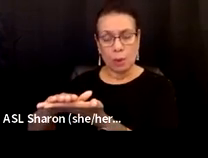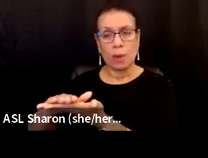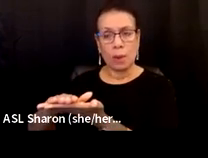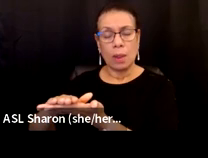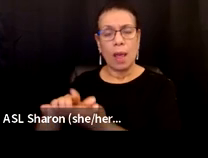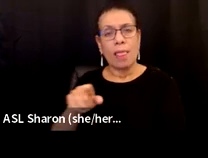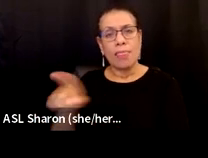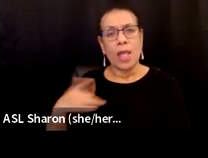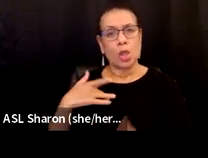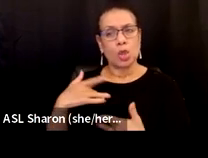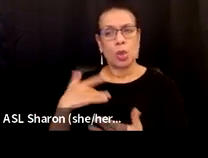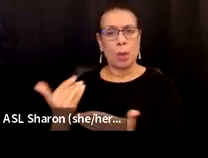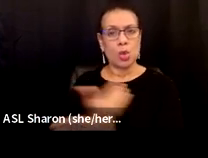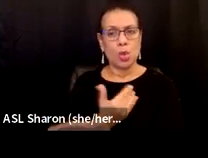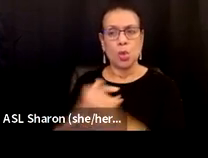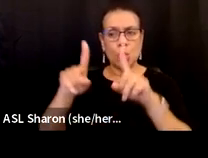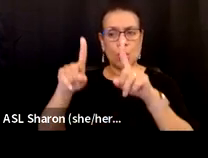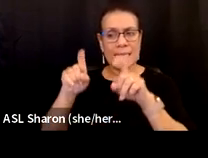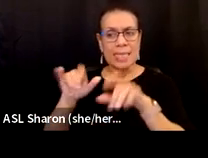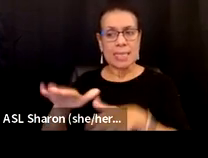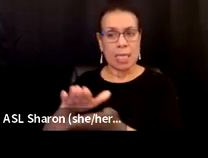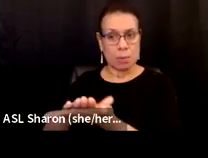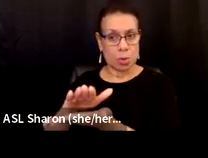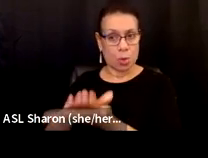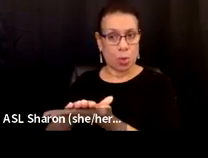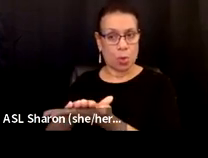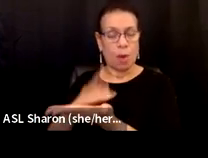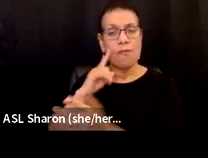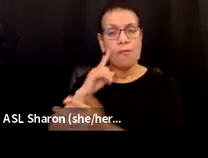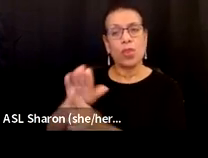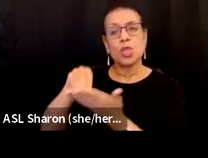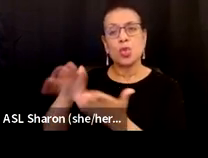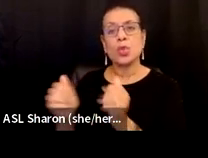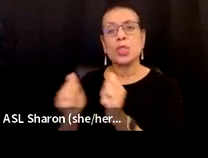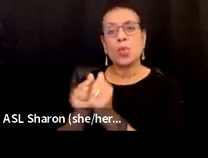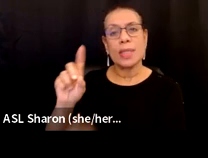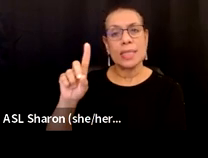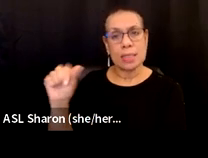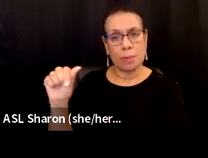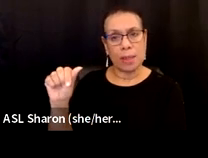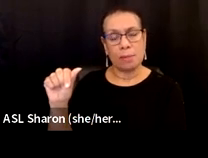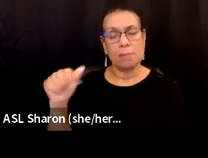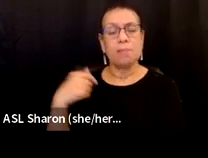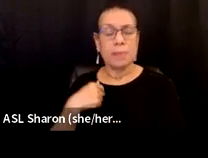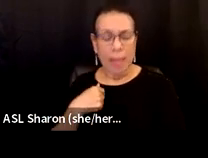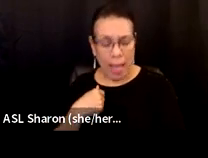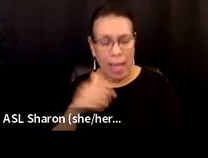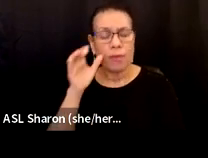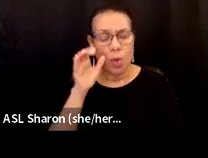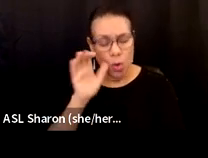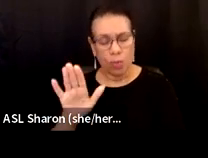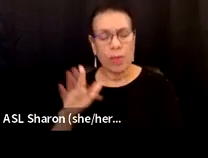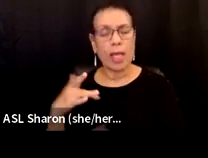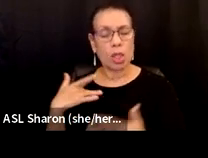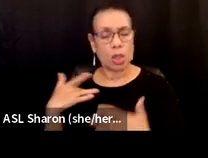concerned about our new exam schools admissions policy in particular for their students with disabilities i'm in receipt of their concerns and